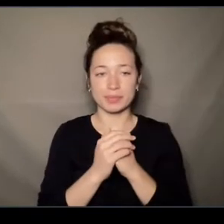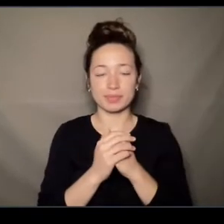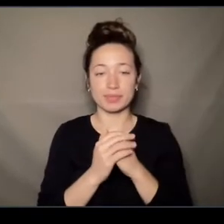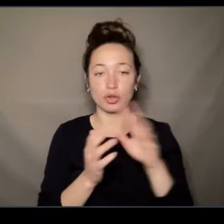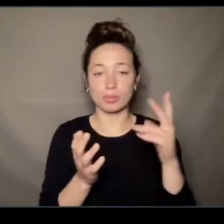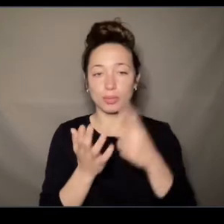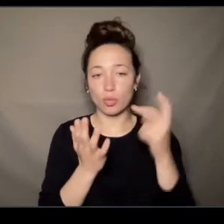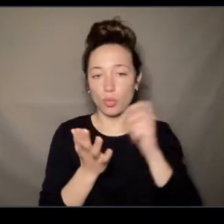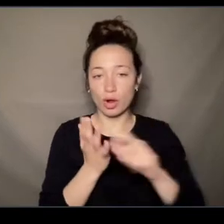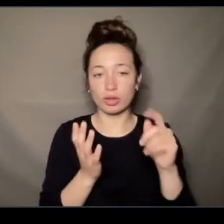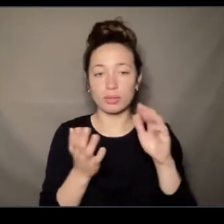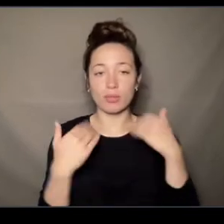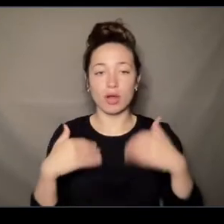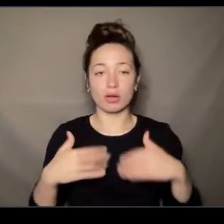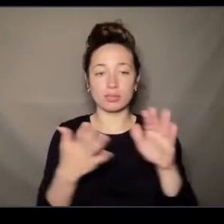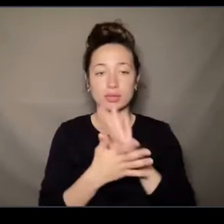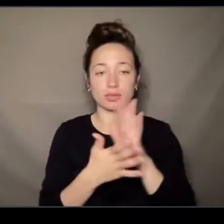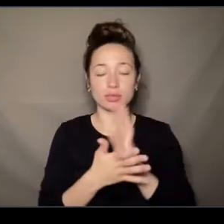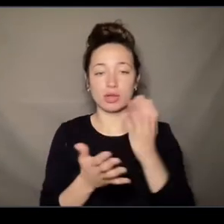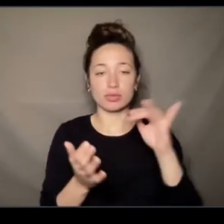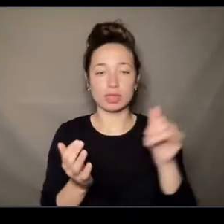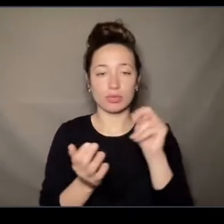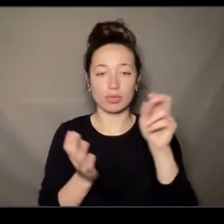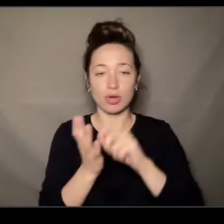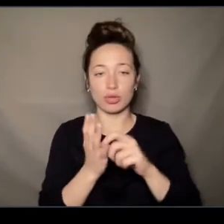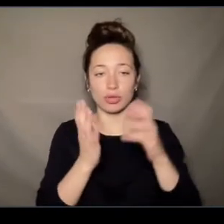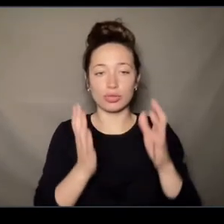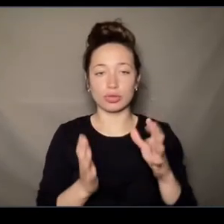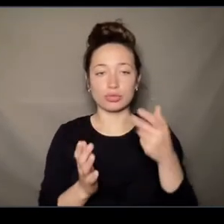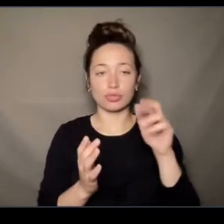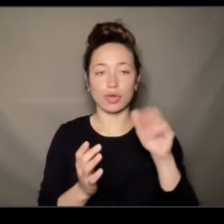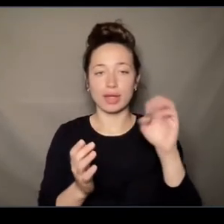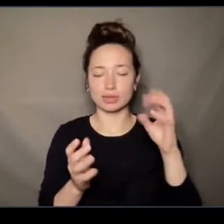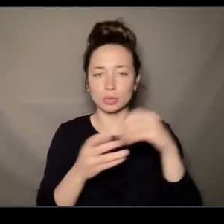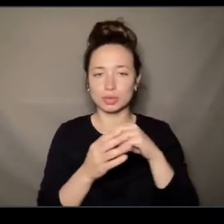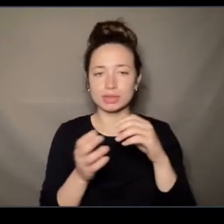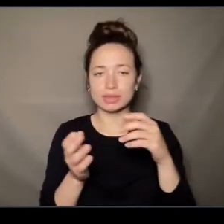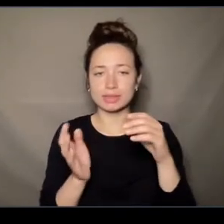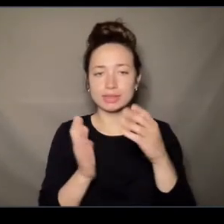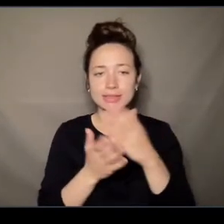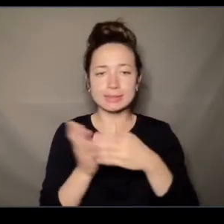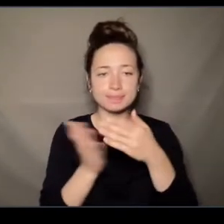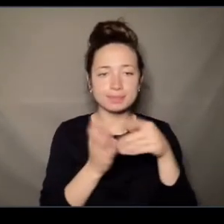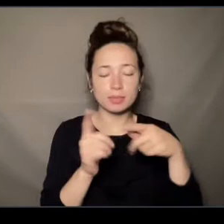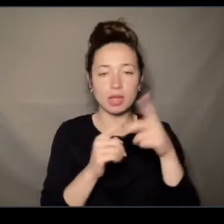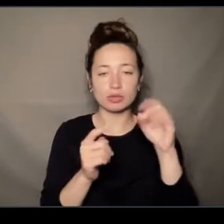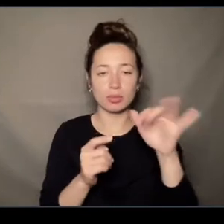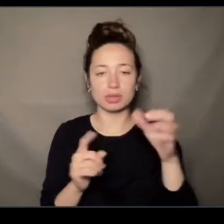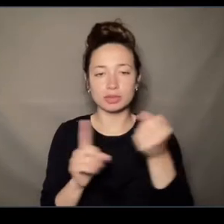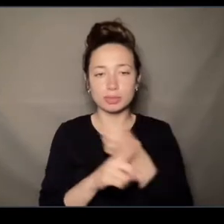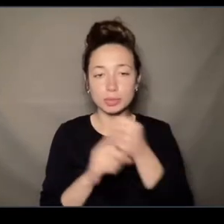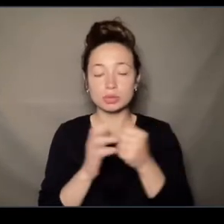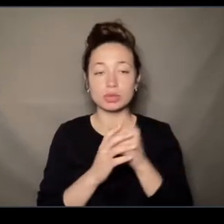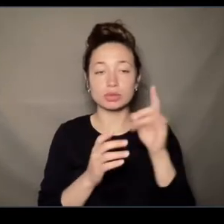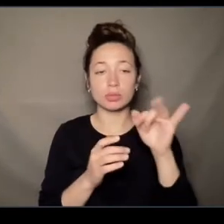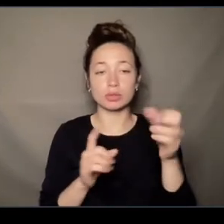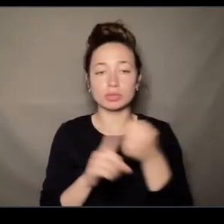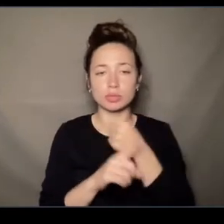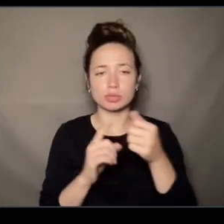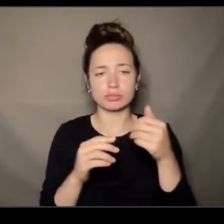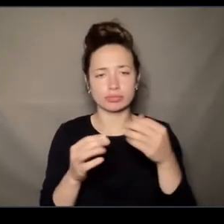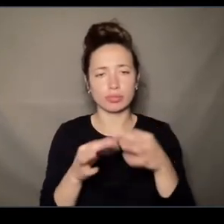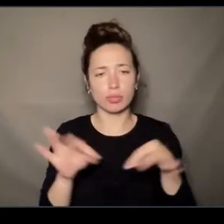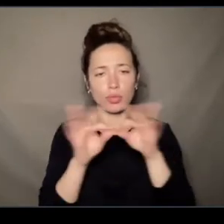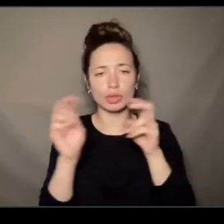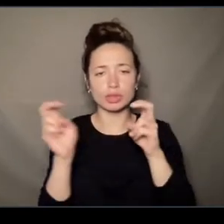In her memoir, The Body Papers, our January author, Grace Delusion, includes scenes of domestic abuse. Domestic abuse